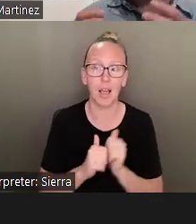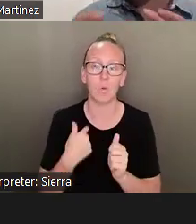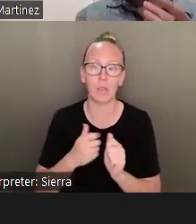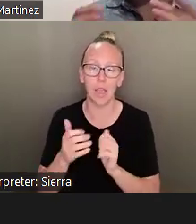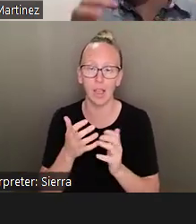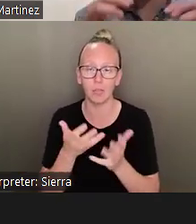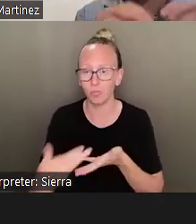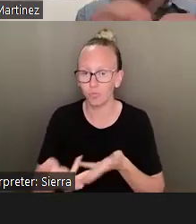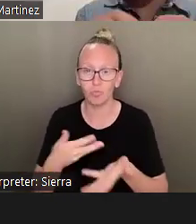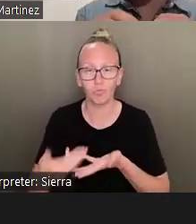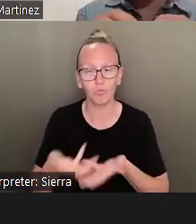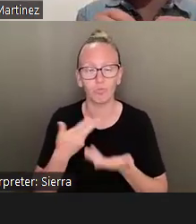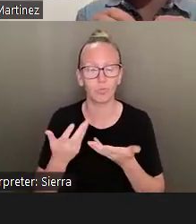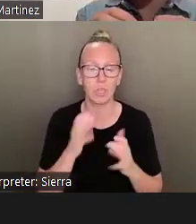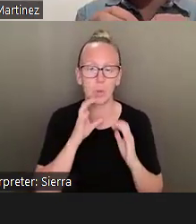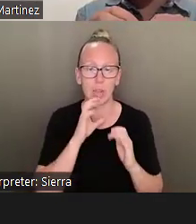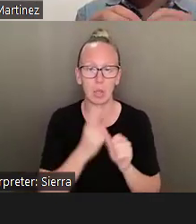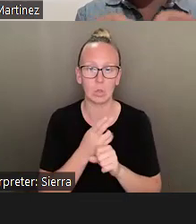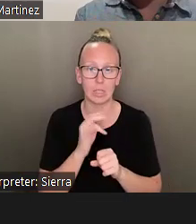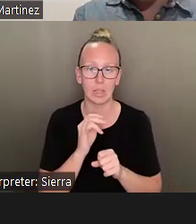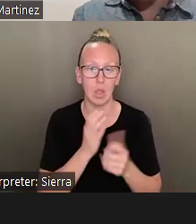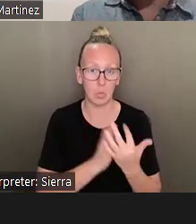we communicate through this object?